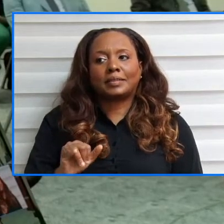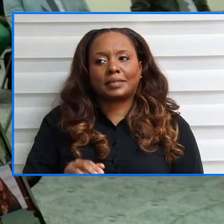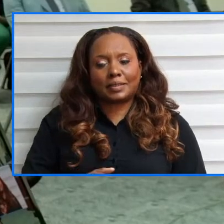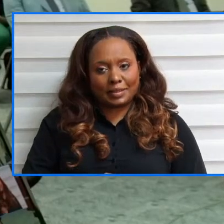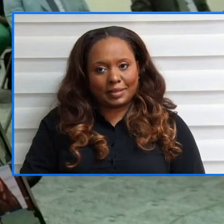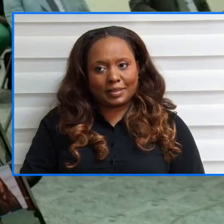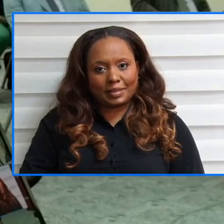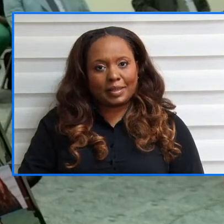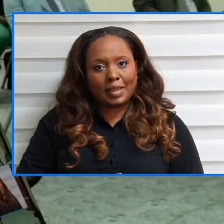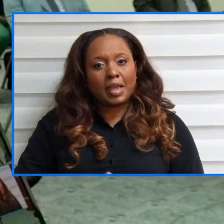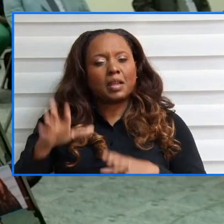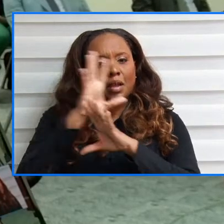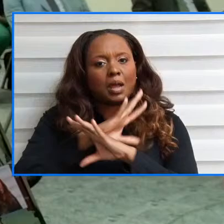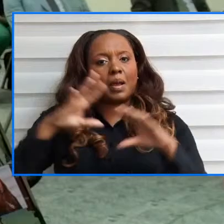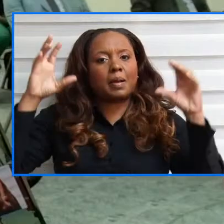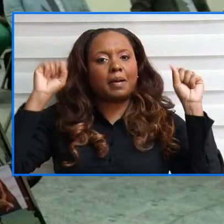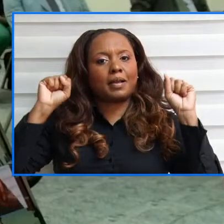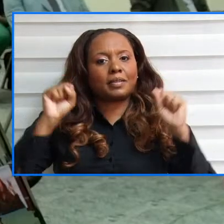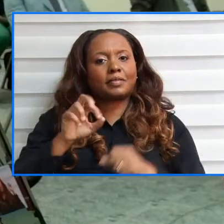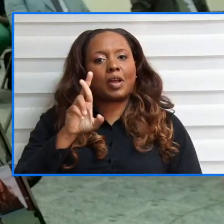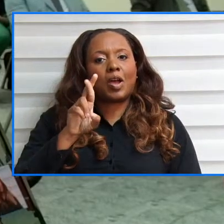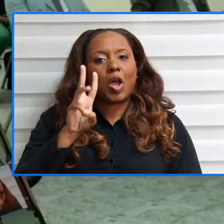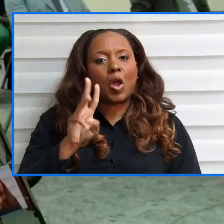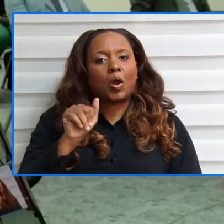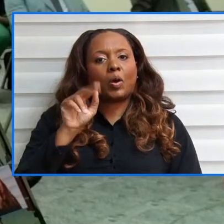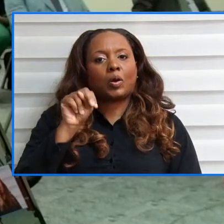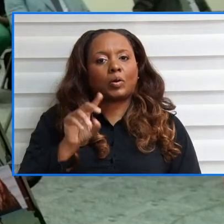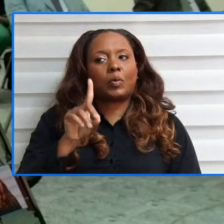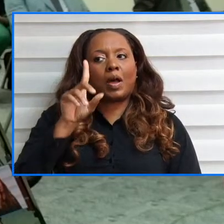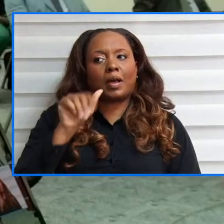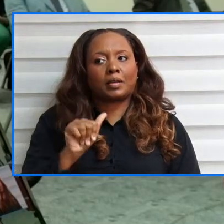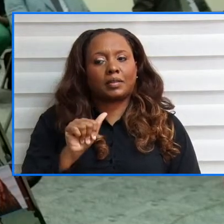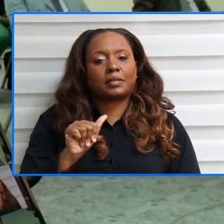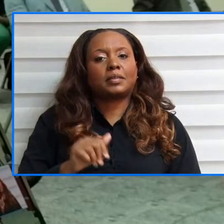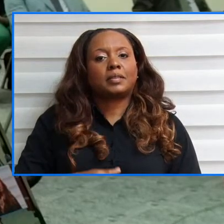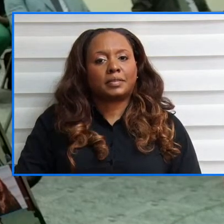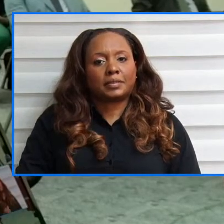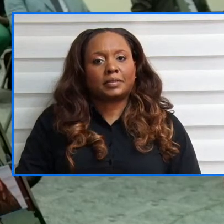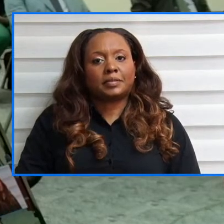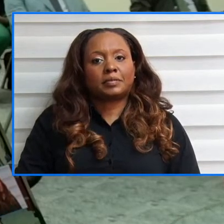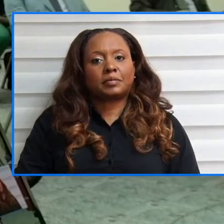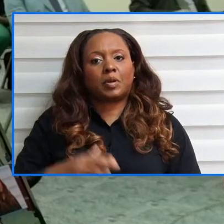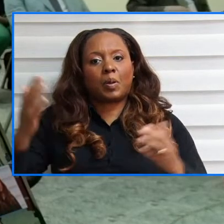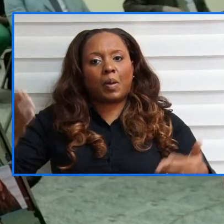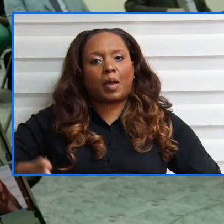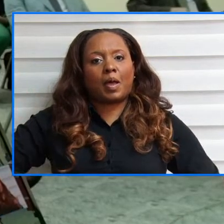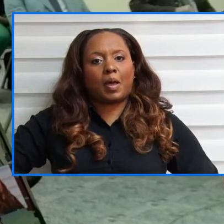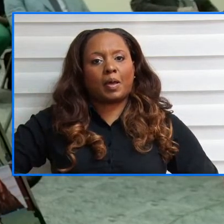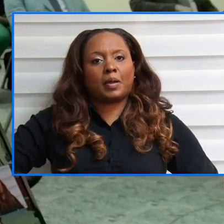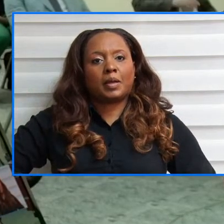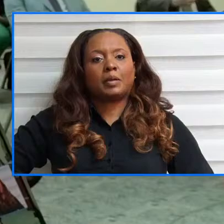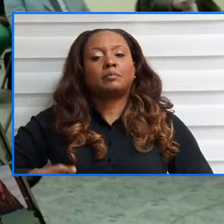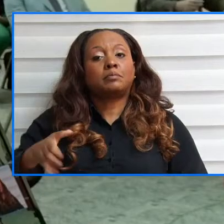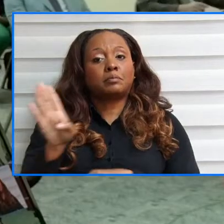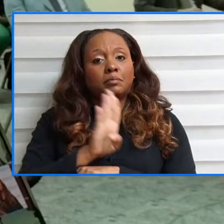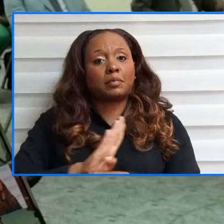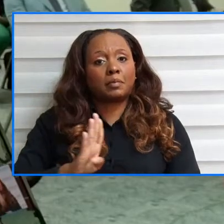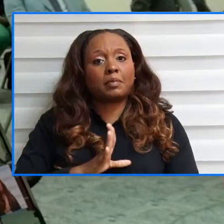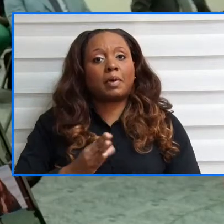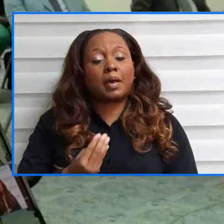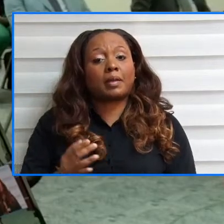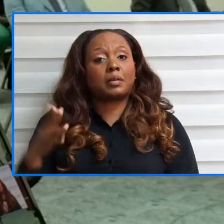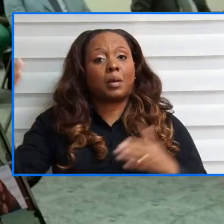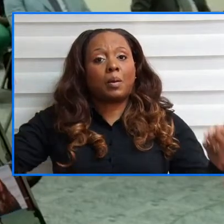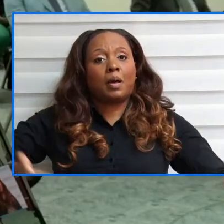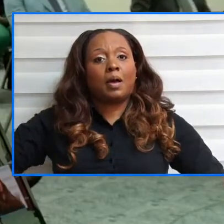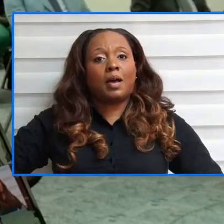Kagame, sorry, names sometimes give us a trouble. Mr. Paul Kagame, to Barbados and to this event.